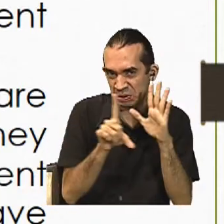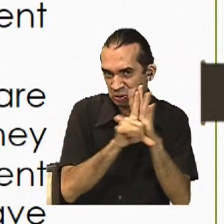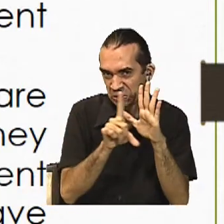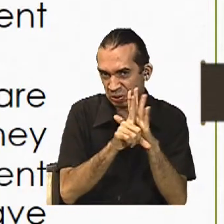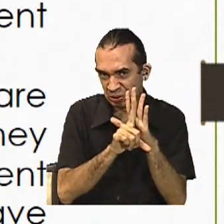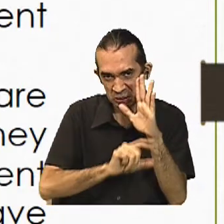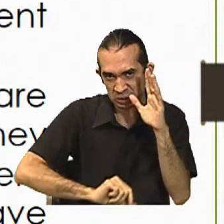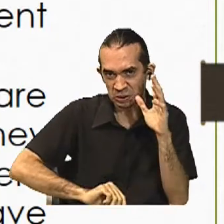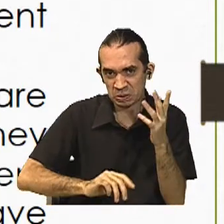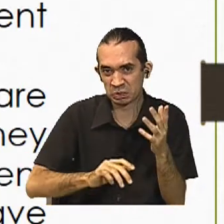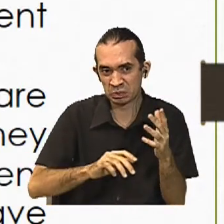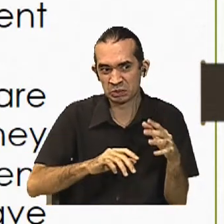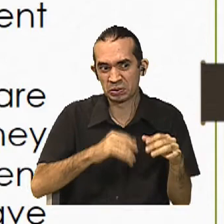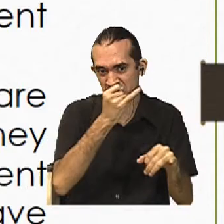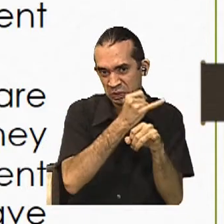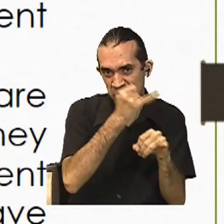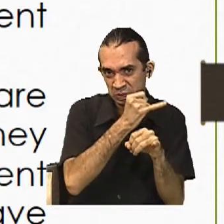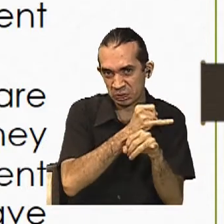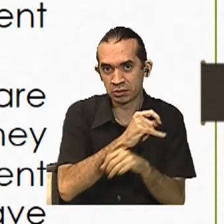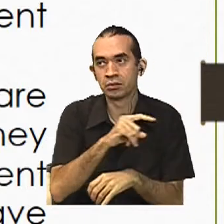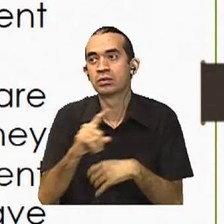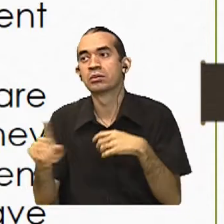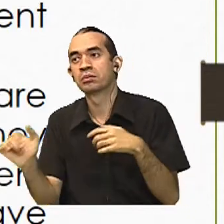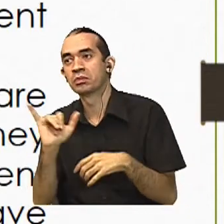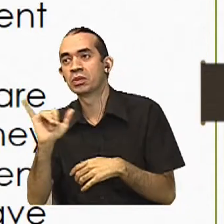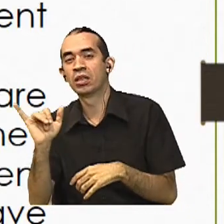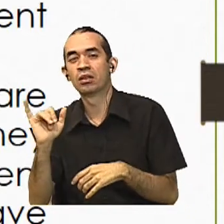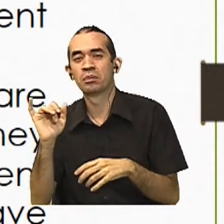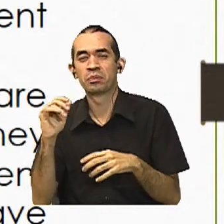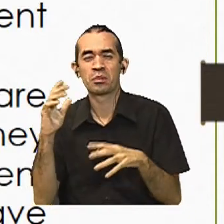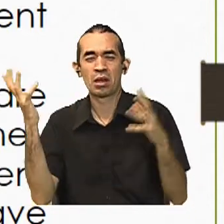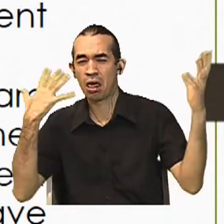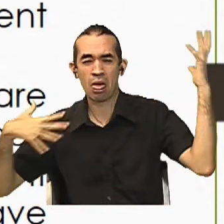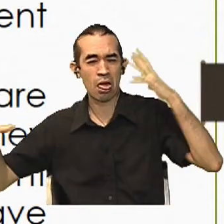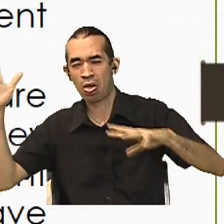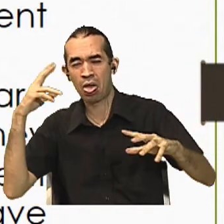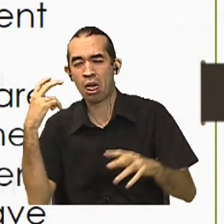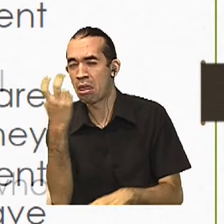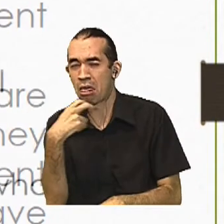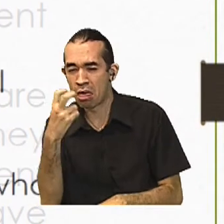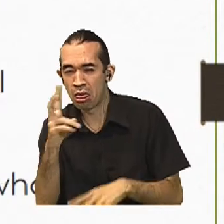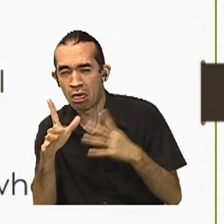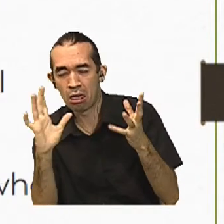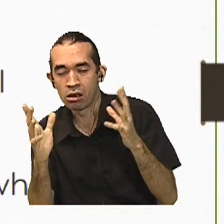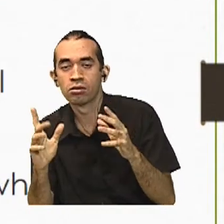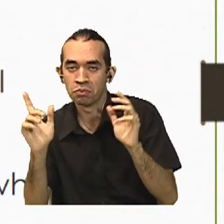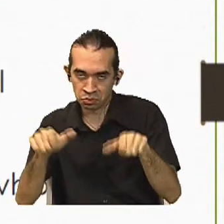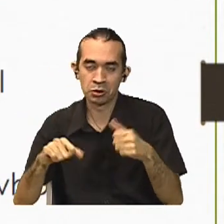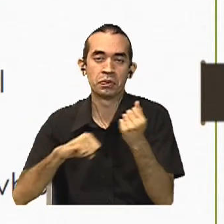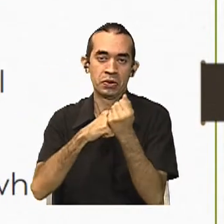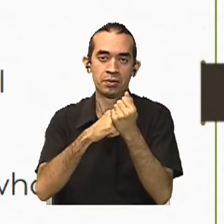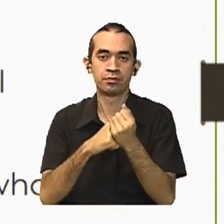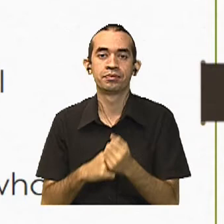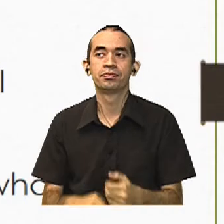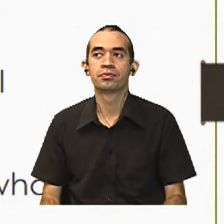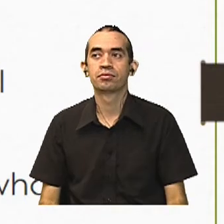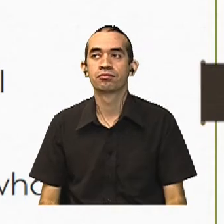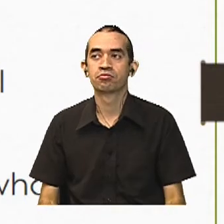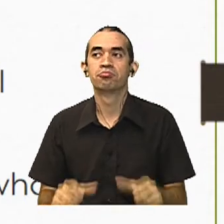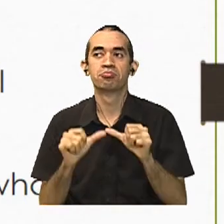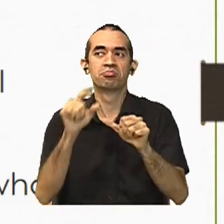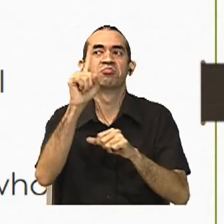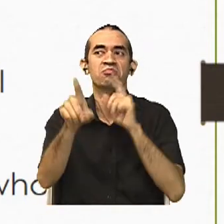agencies, and in noisy environments. So let's continue with the